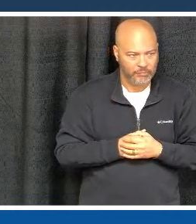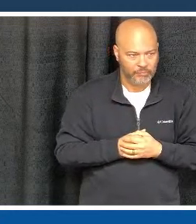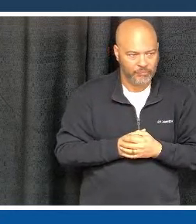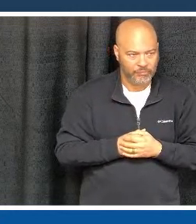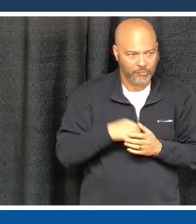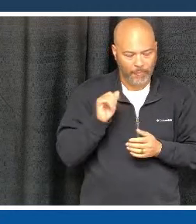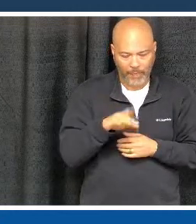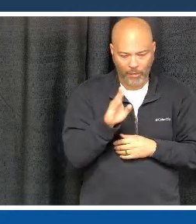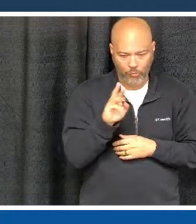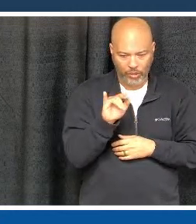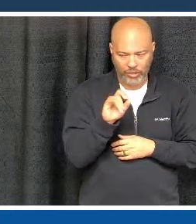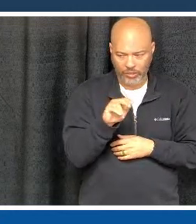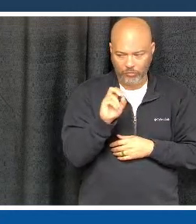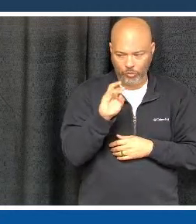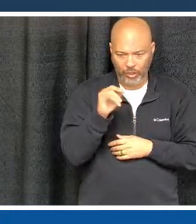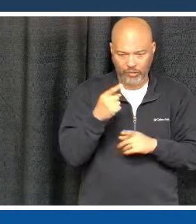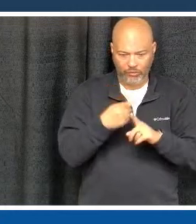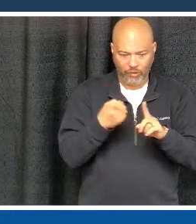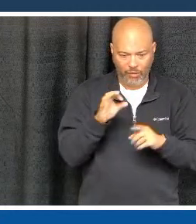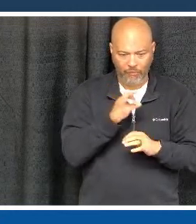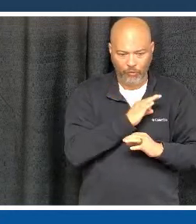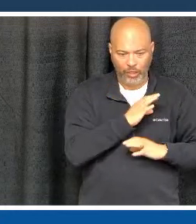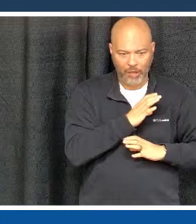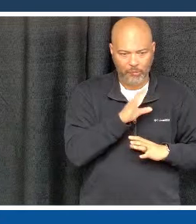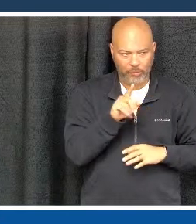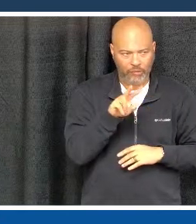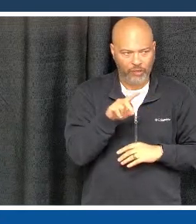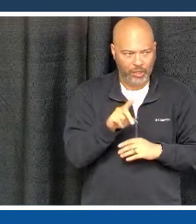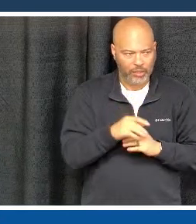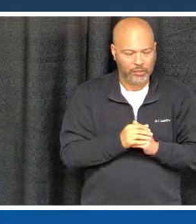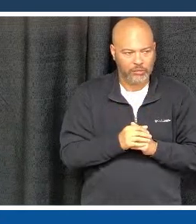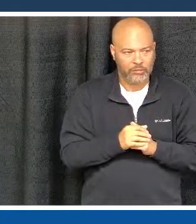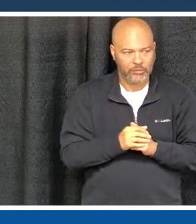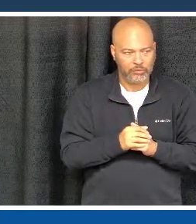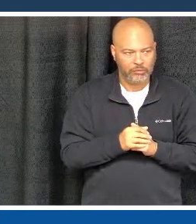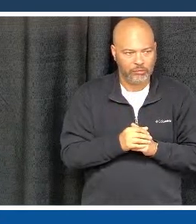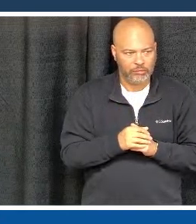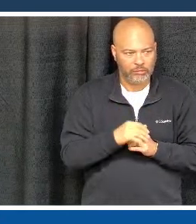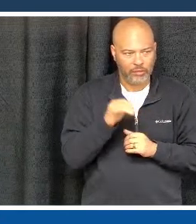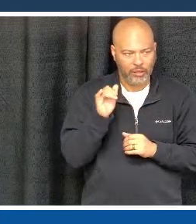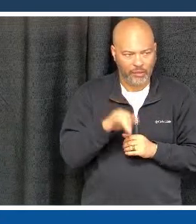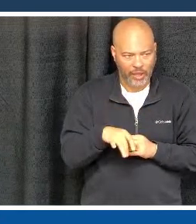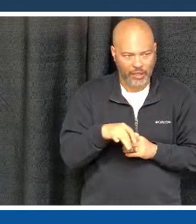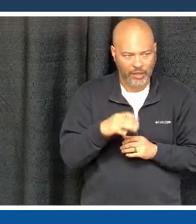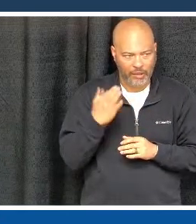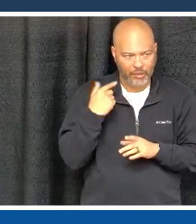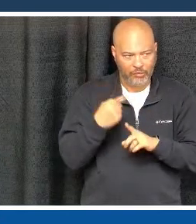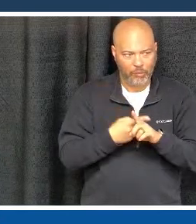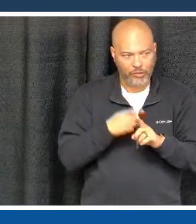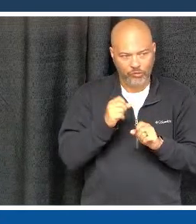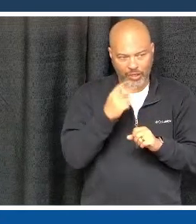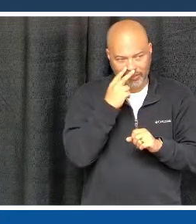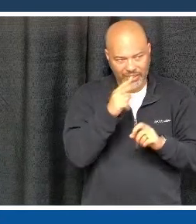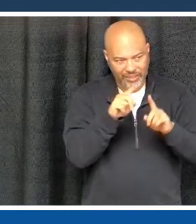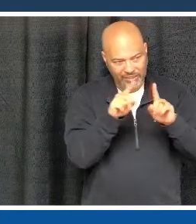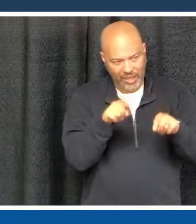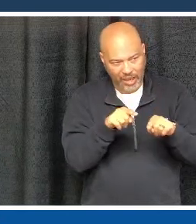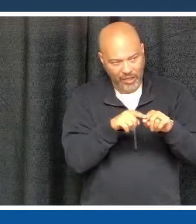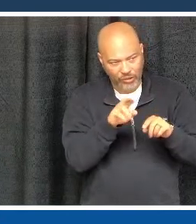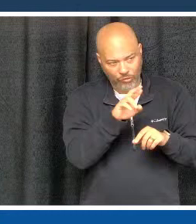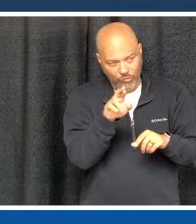This is Britton Springs traveling from Fort Campbell Boulevard. We had a zoning case this past month. You can barely see the sign on the